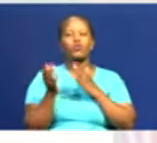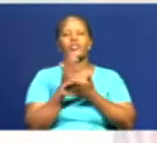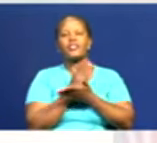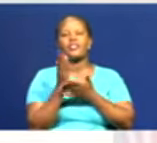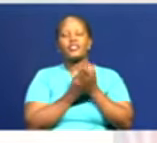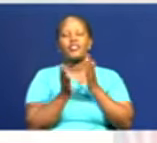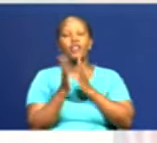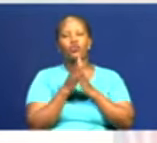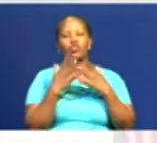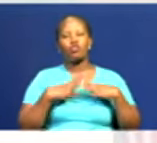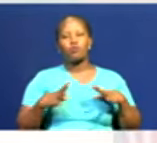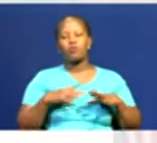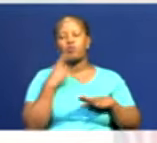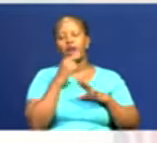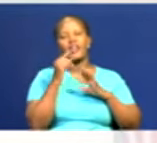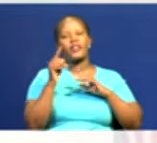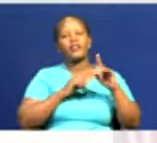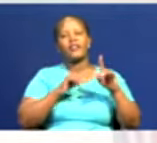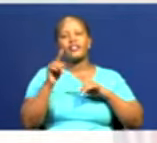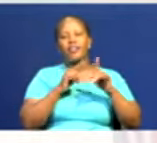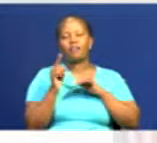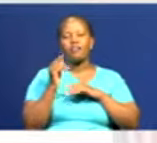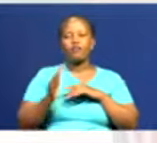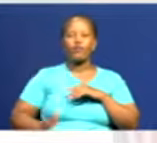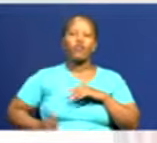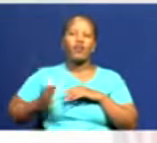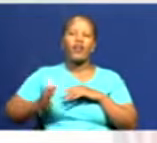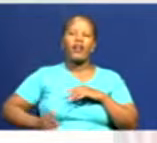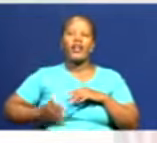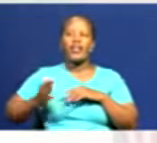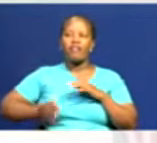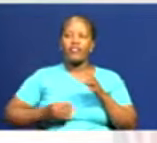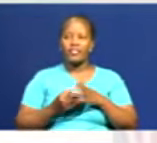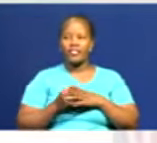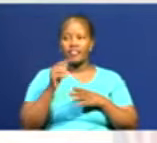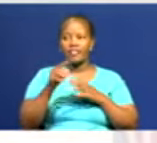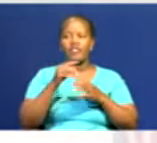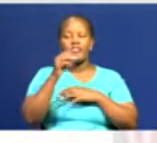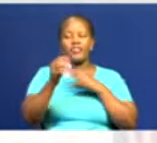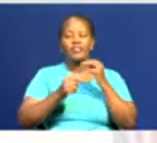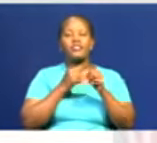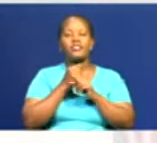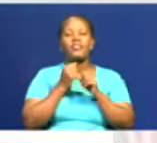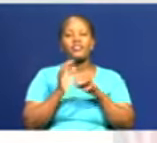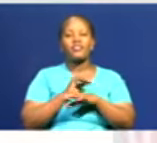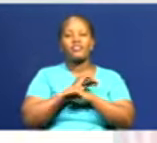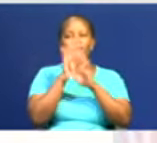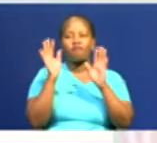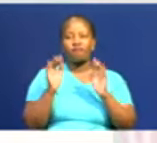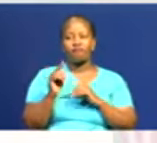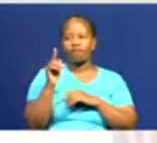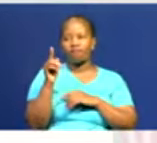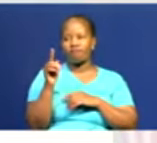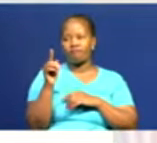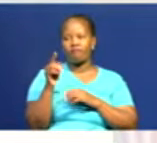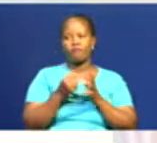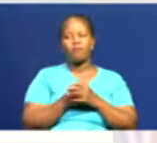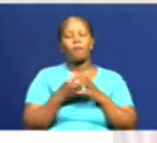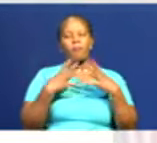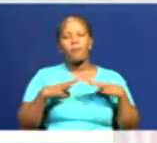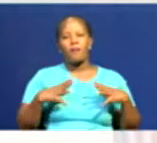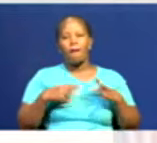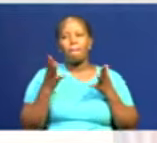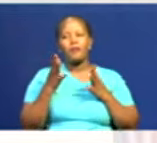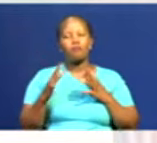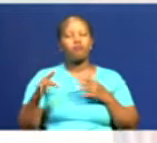those headed to Vasha for Safari Rally. This year, attendees clearly did not come to play. They arrived